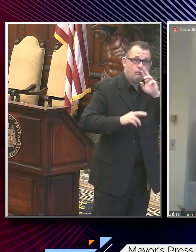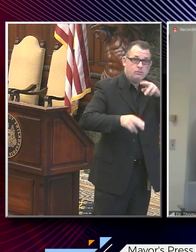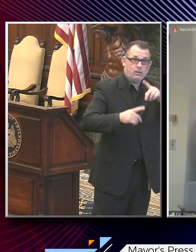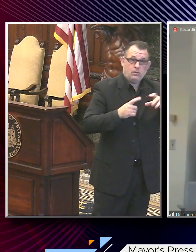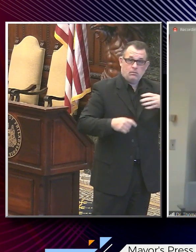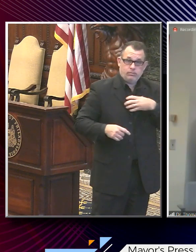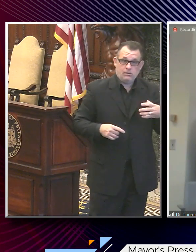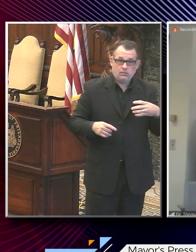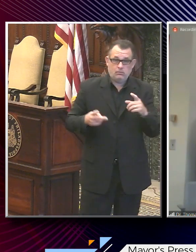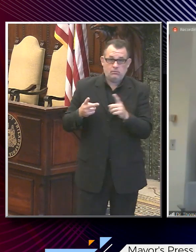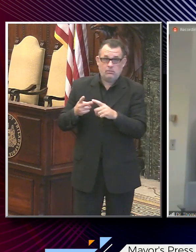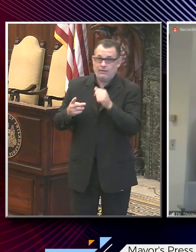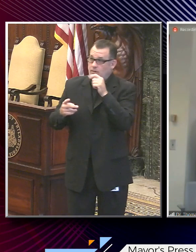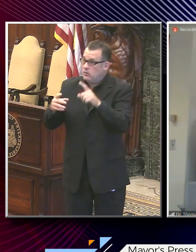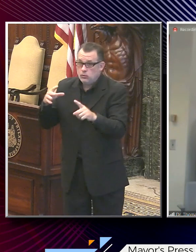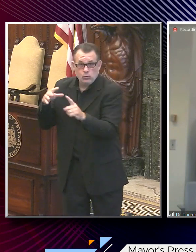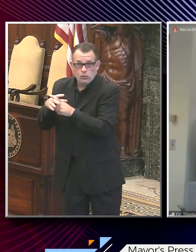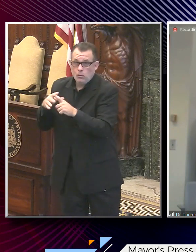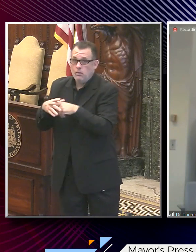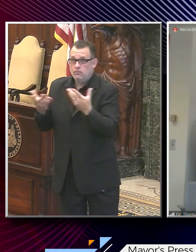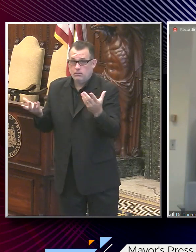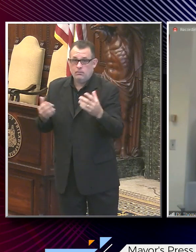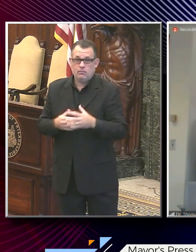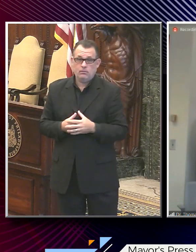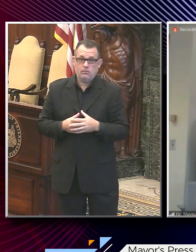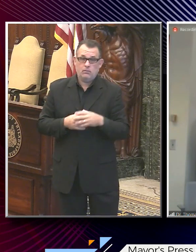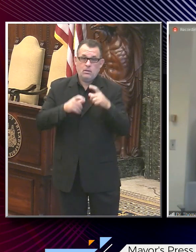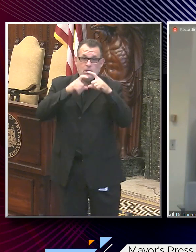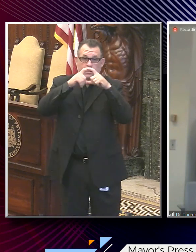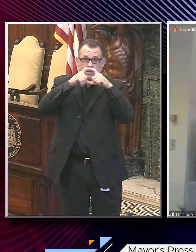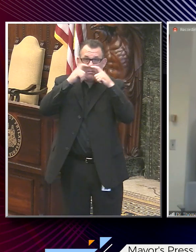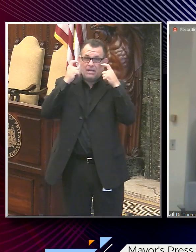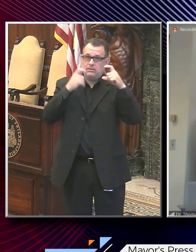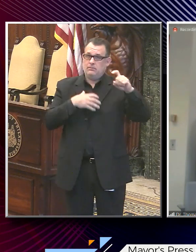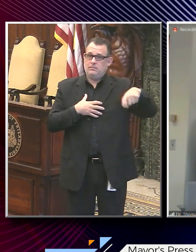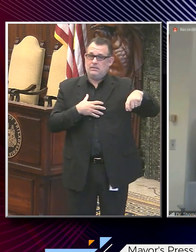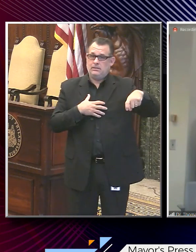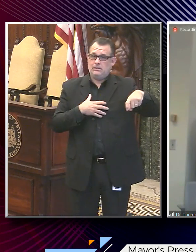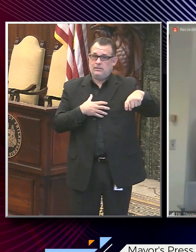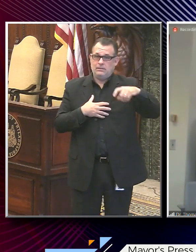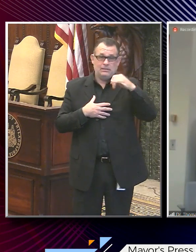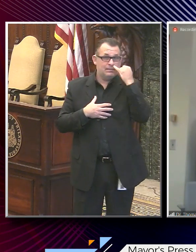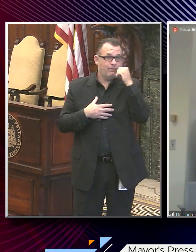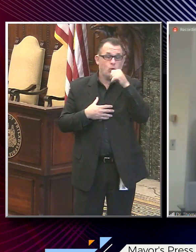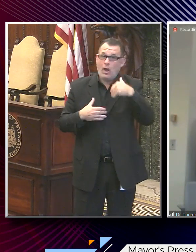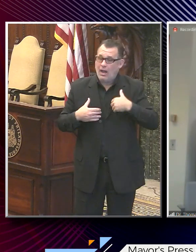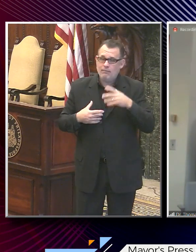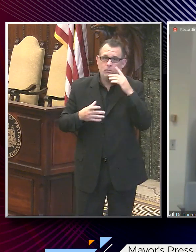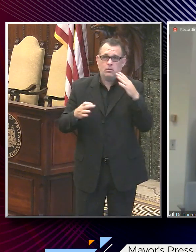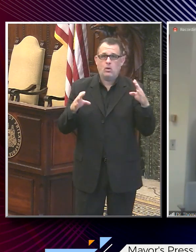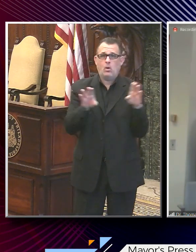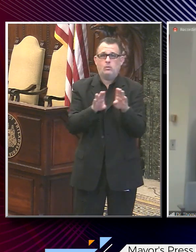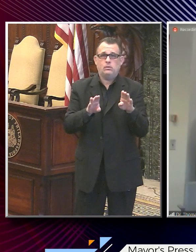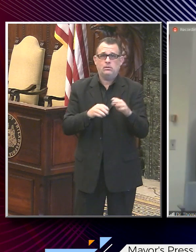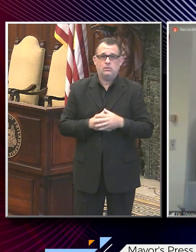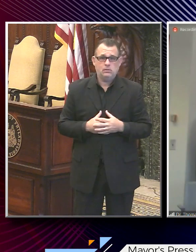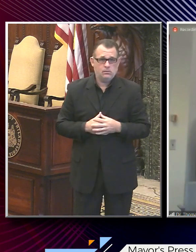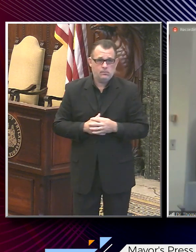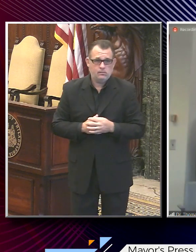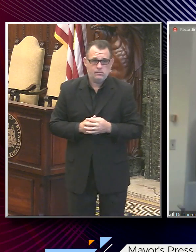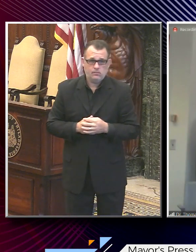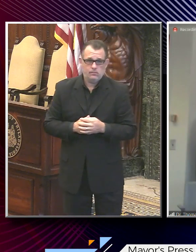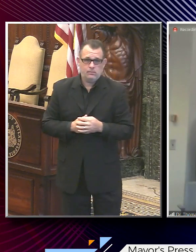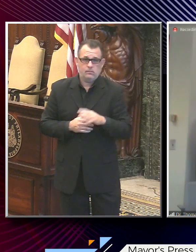together or the staff are not wearing masks and not wearing face shields, we will be quick to close restaurants. Now, also, we're asking